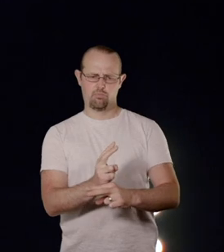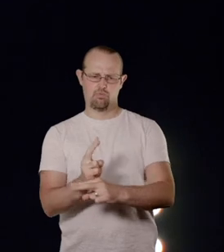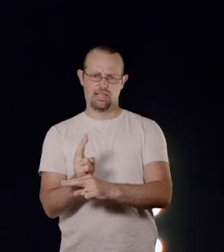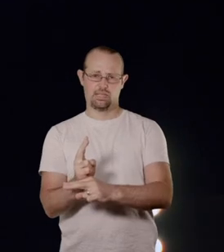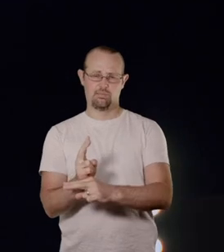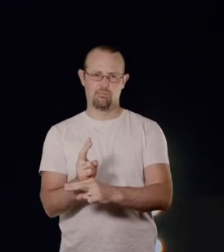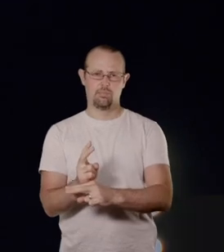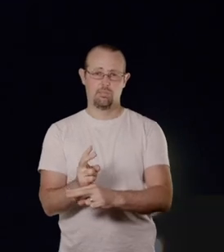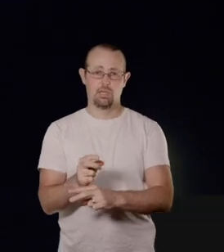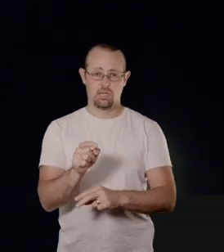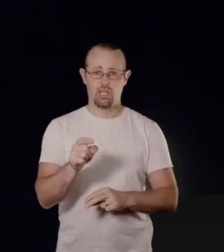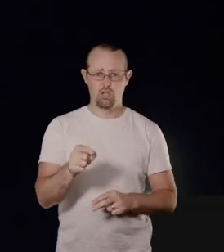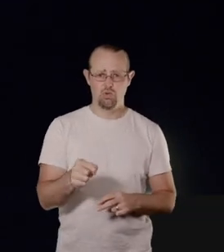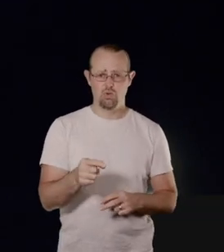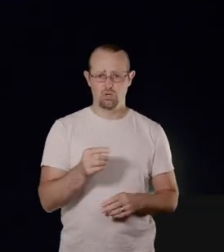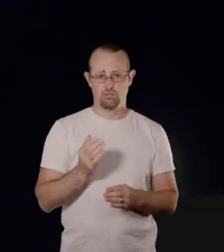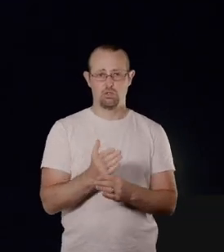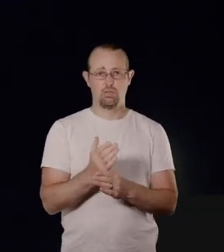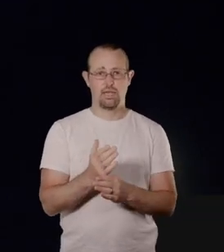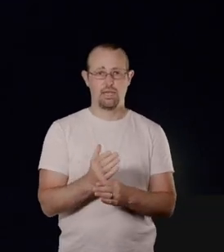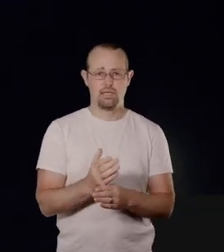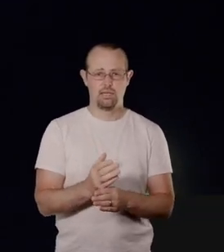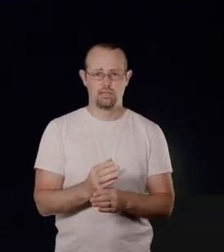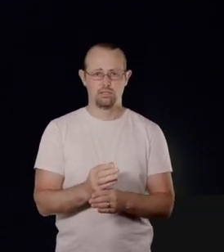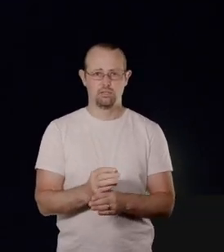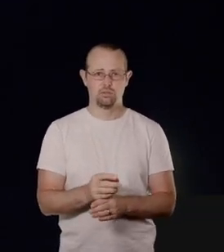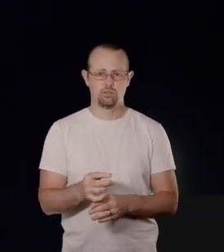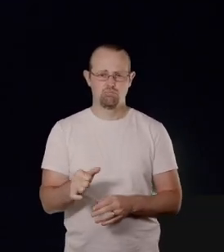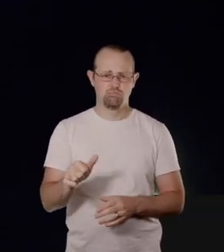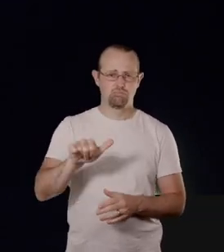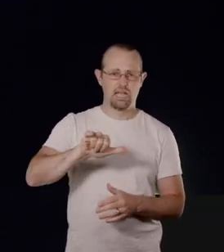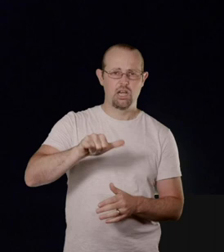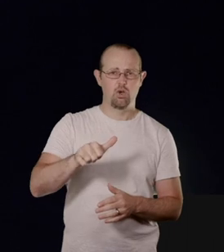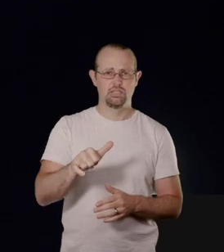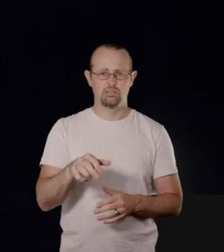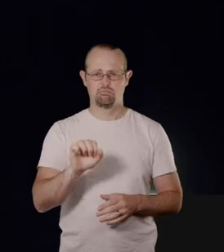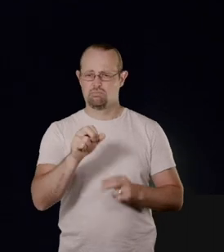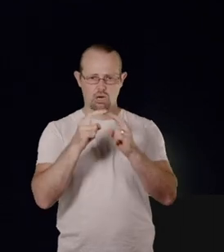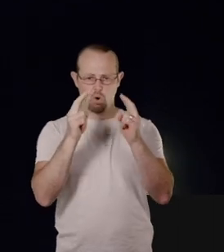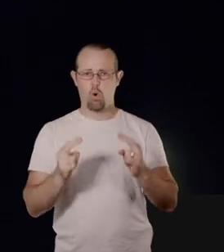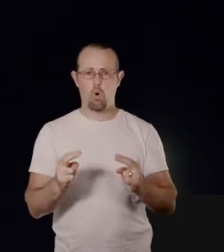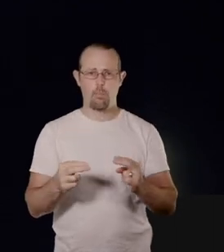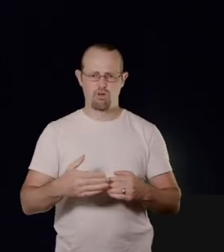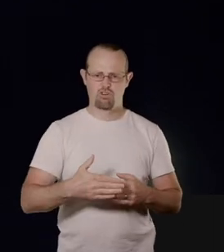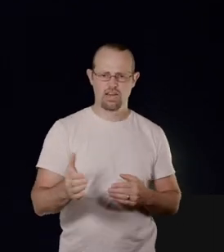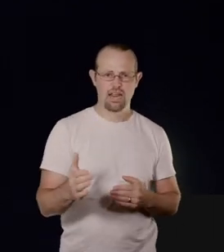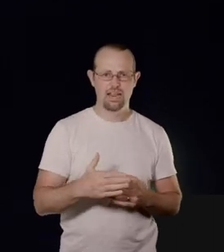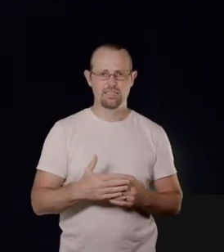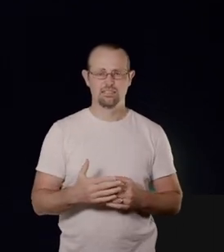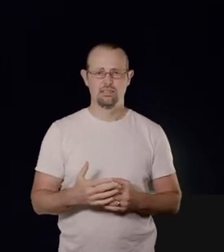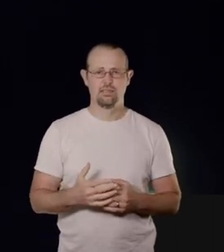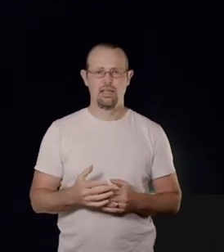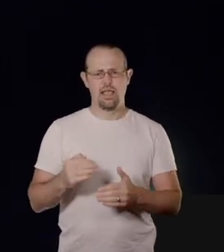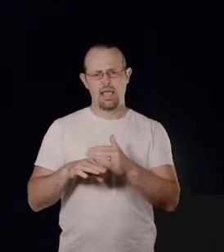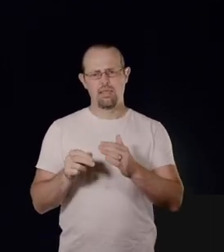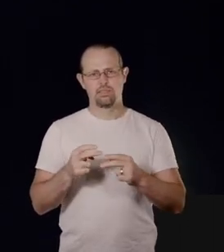the bedposts even, and just claim that territory back for him. It's just like a symbol. But in this story with this family,